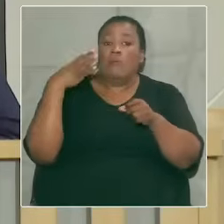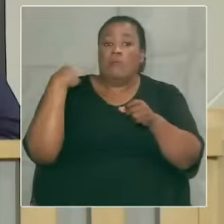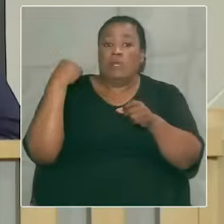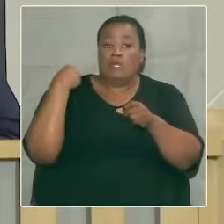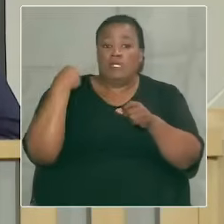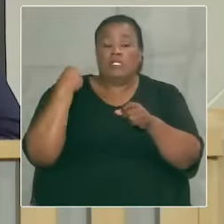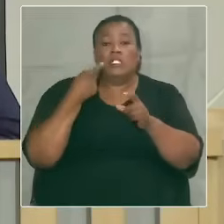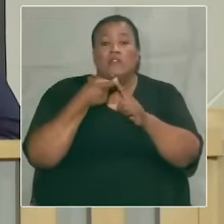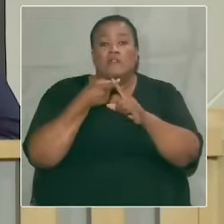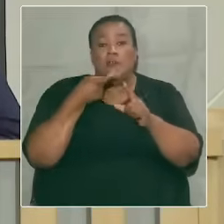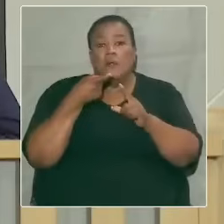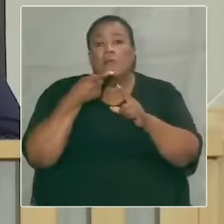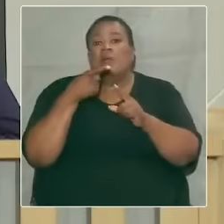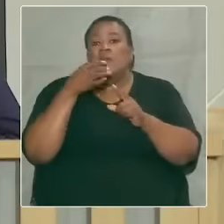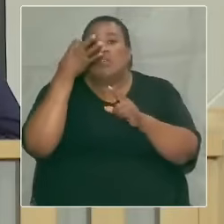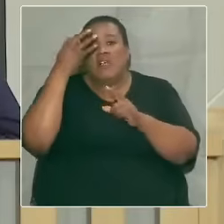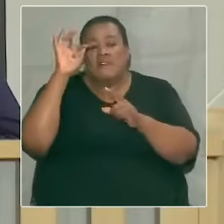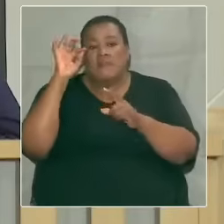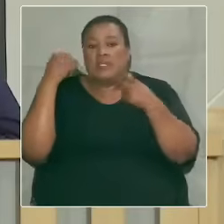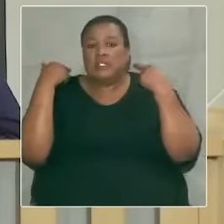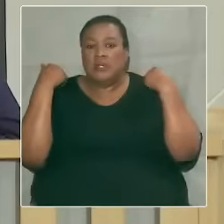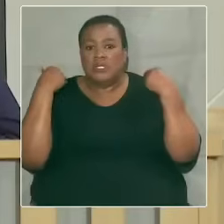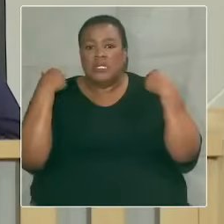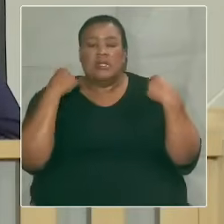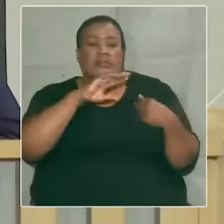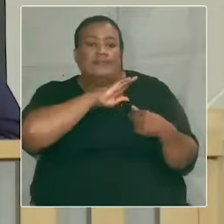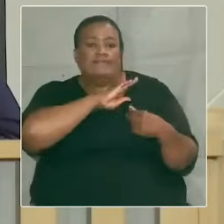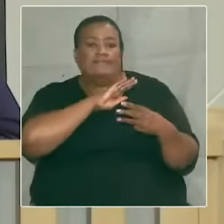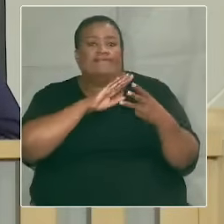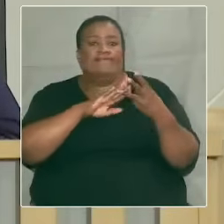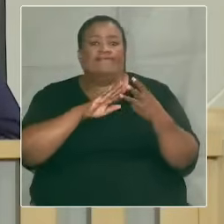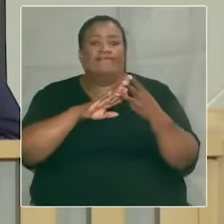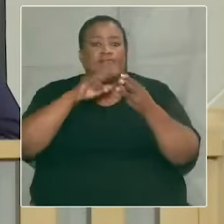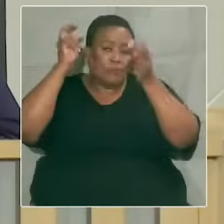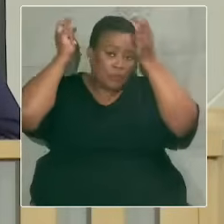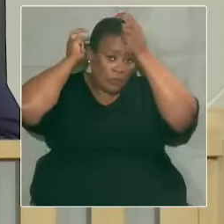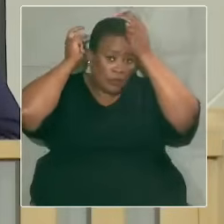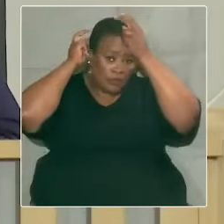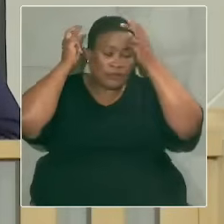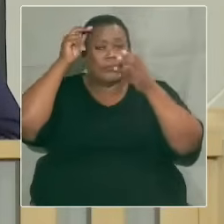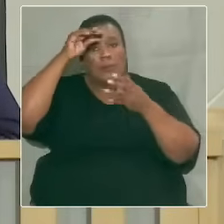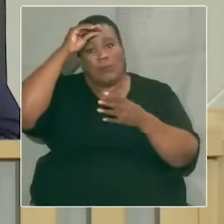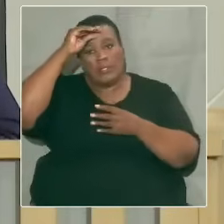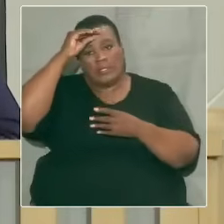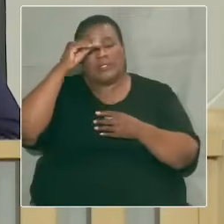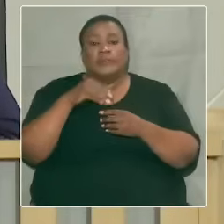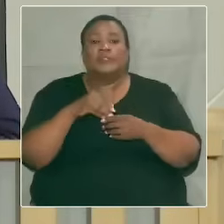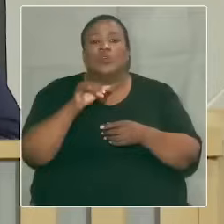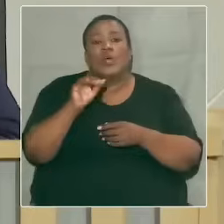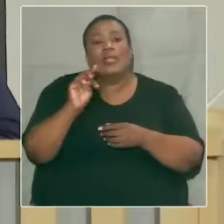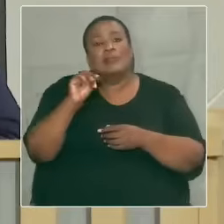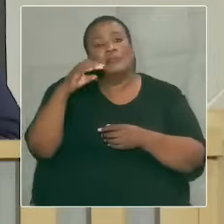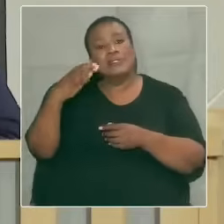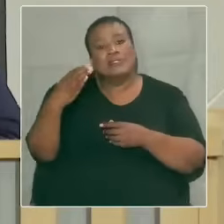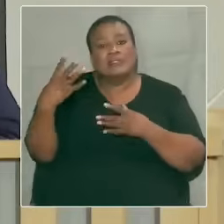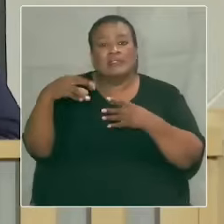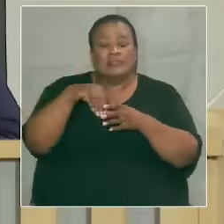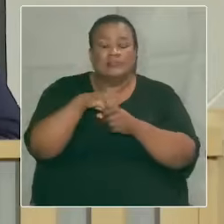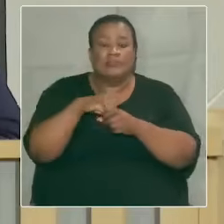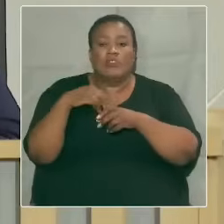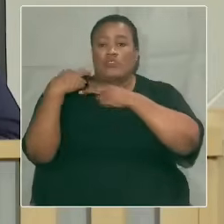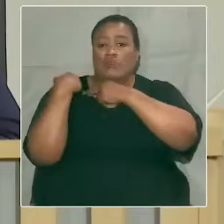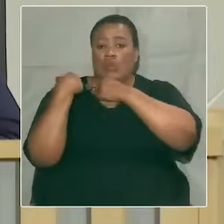Defense, Justice, and Correctional Service. And the IMC was responsible for providing